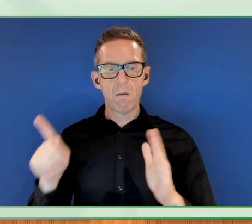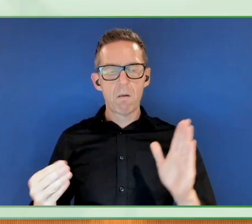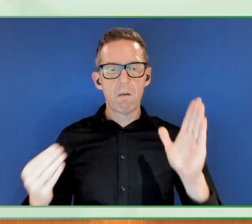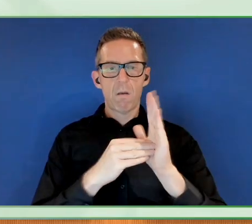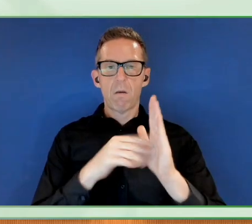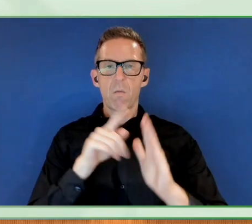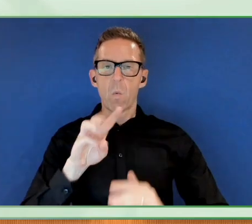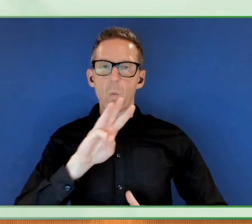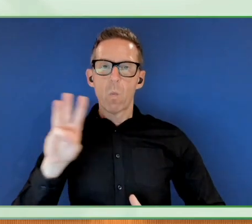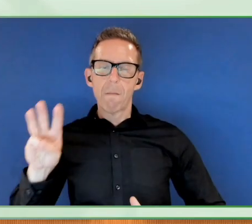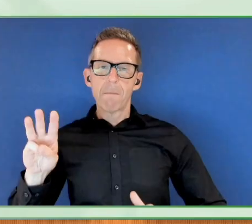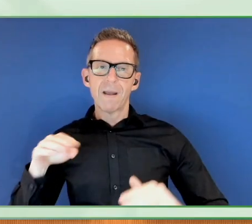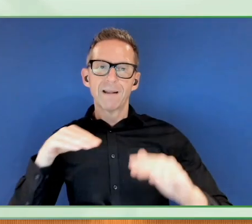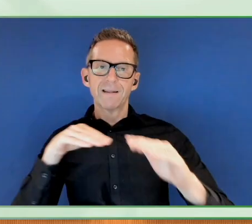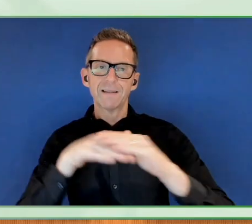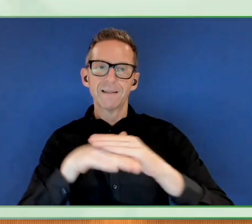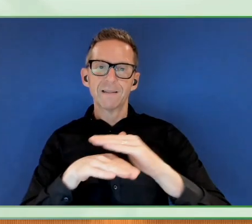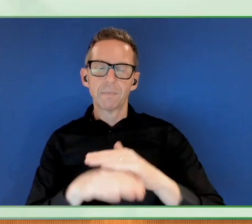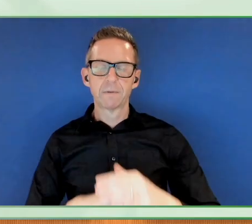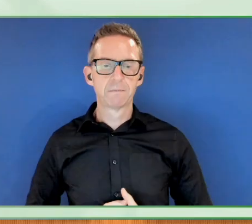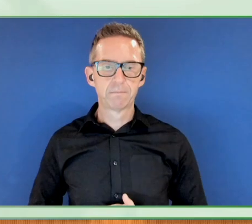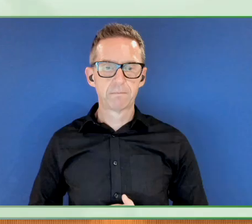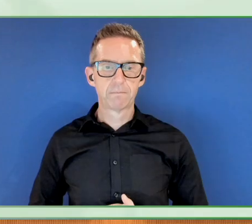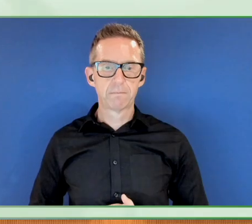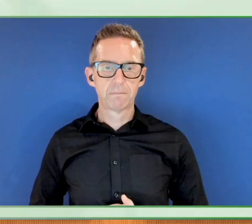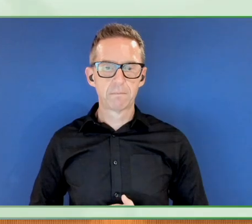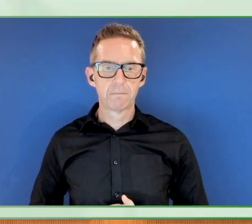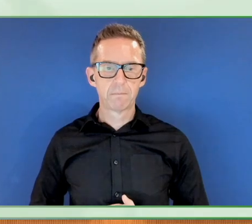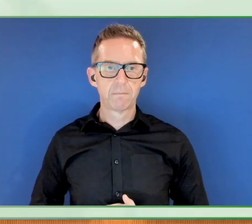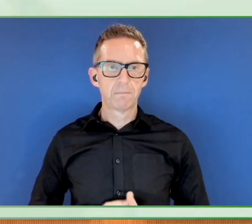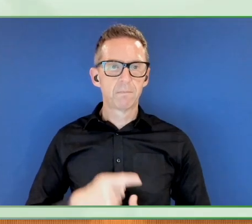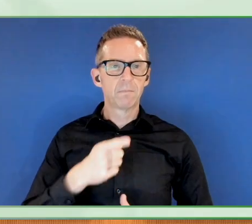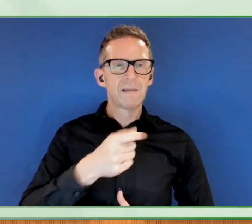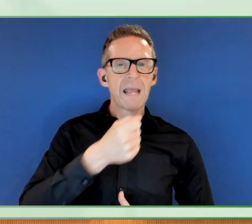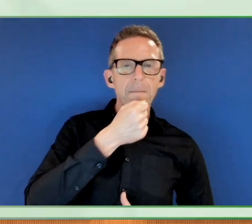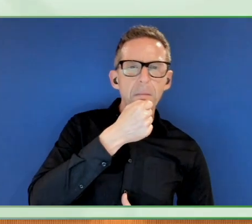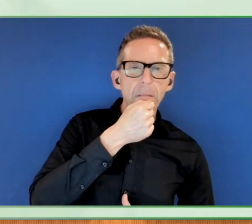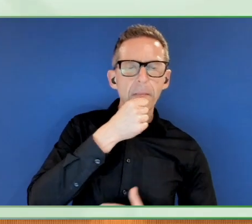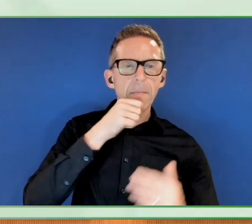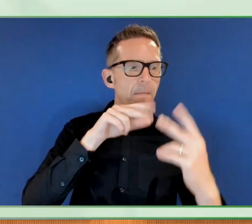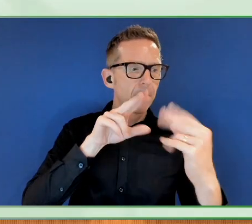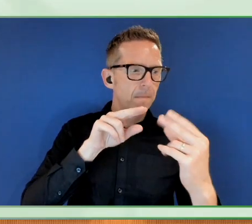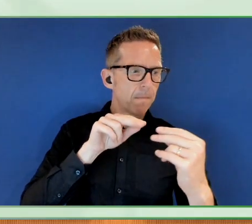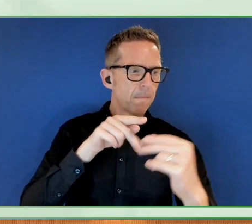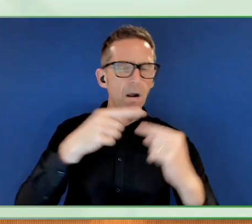Yeah, thank you for telling. I will. I'm too tall for the microphone.